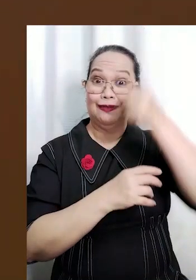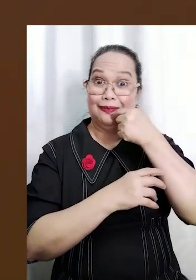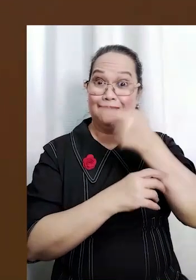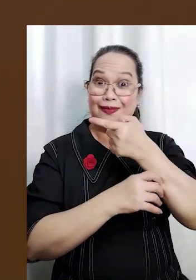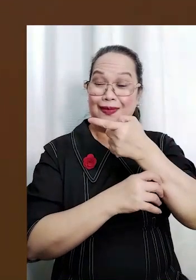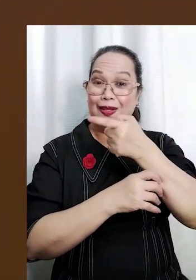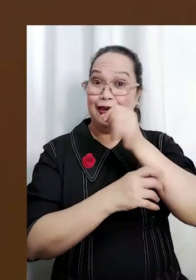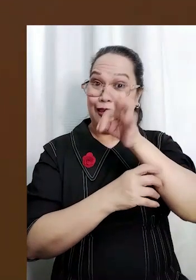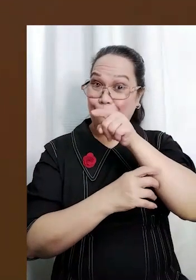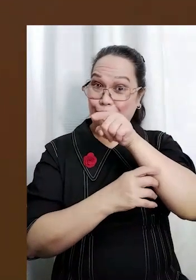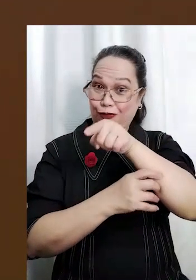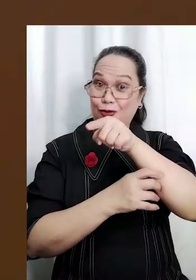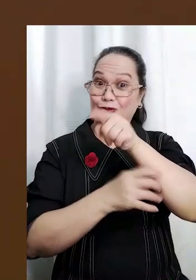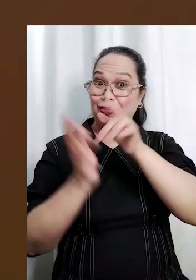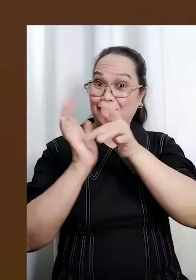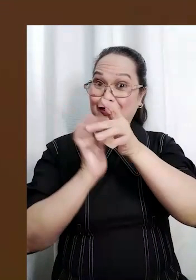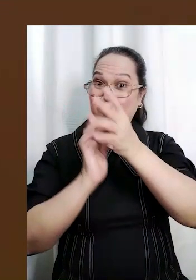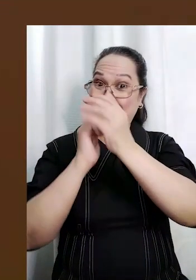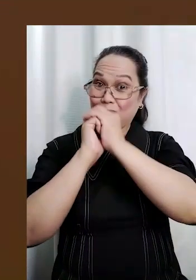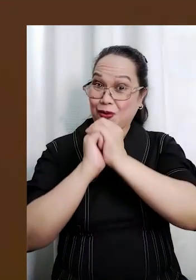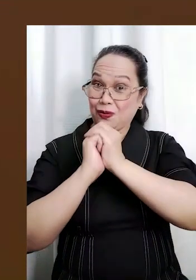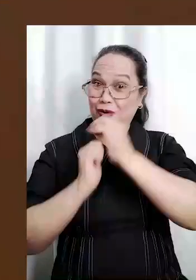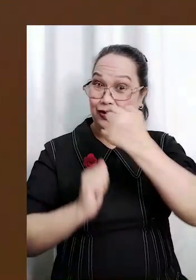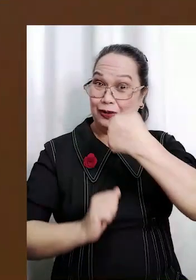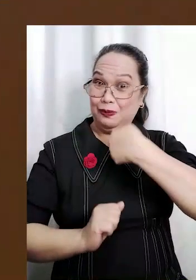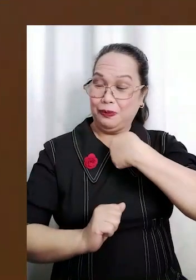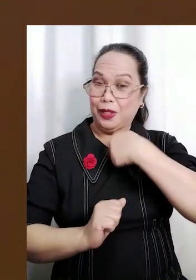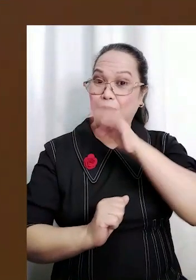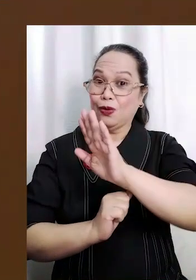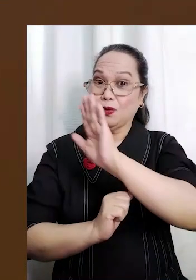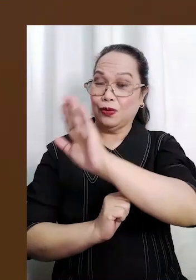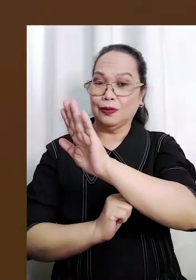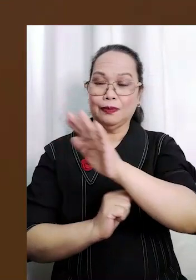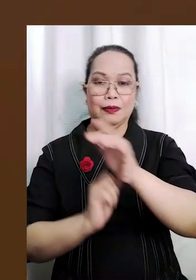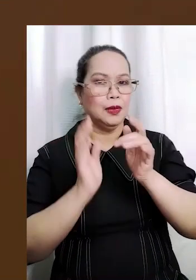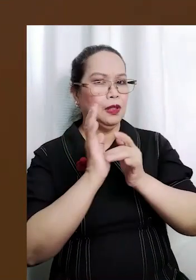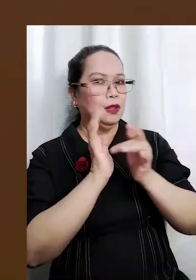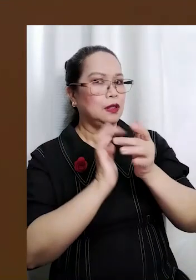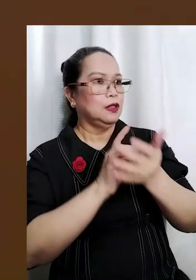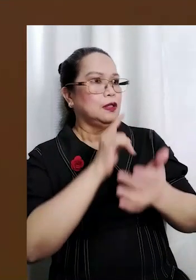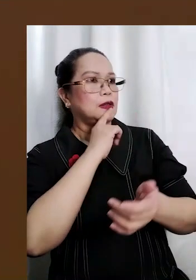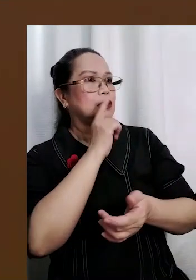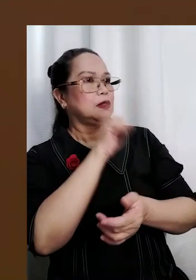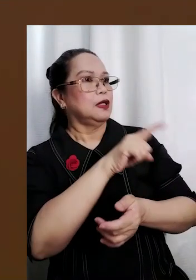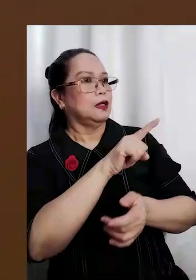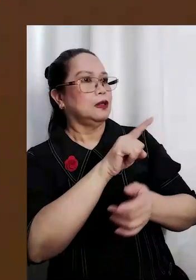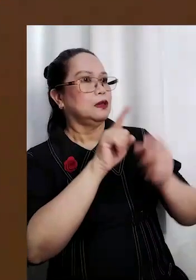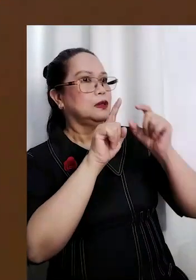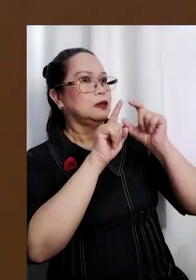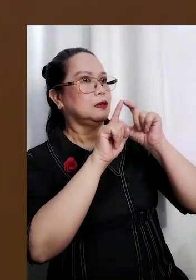if you worship me, it will be yours." Jesus answered,